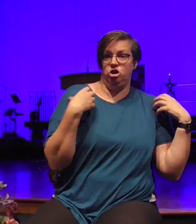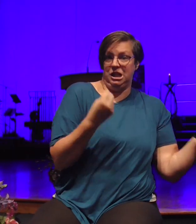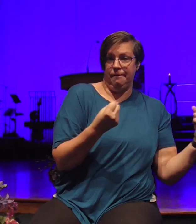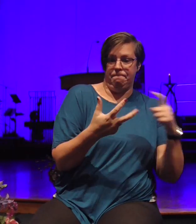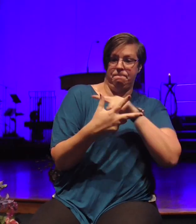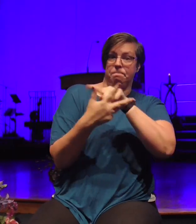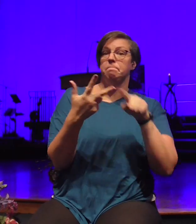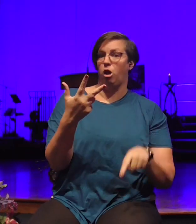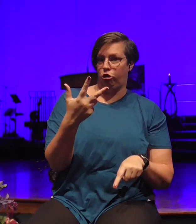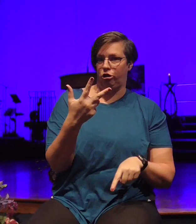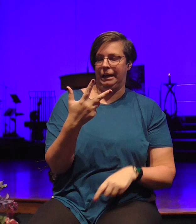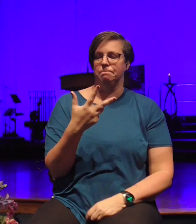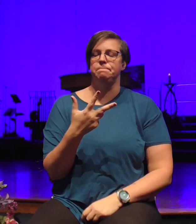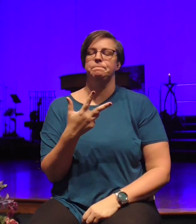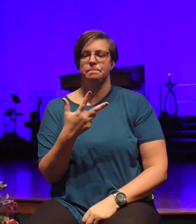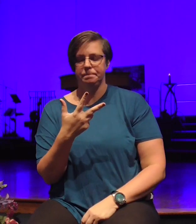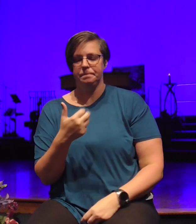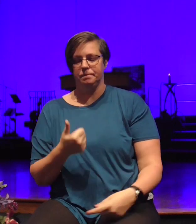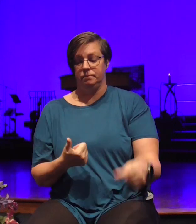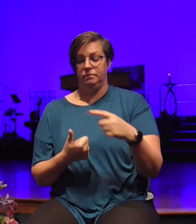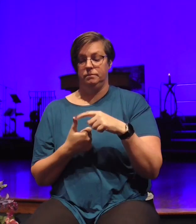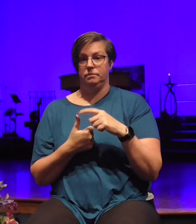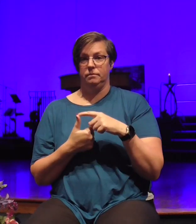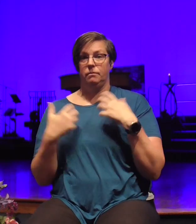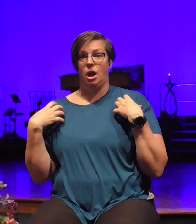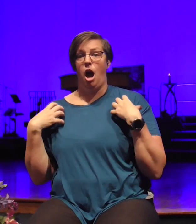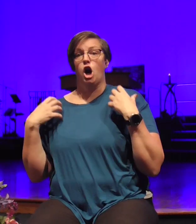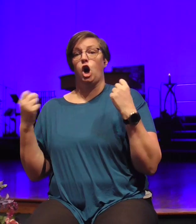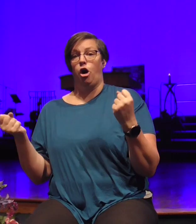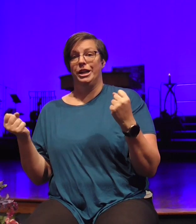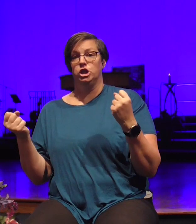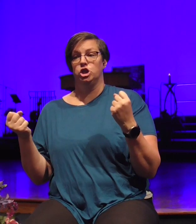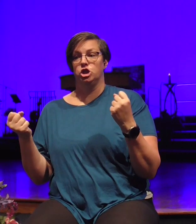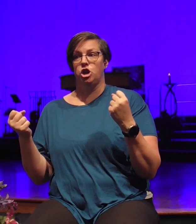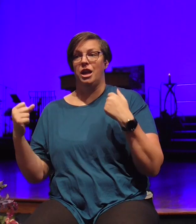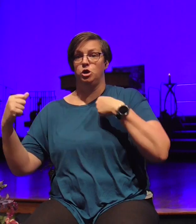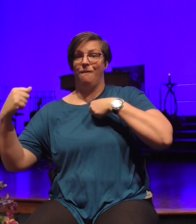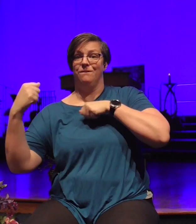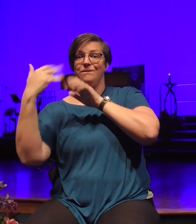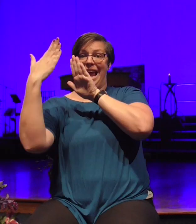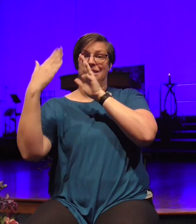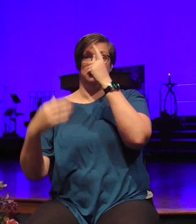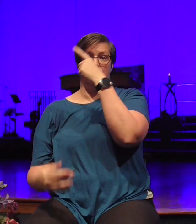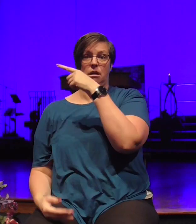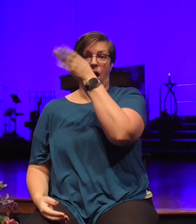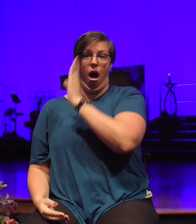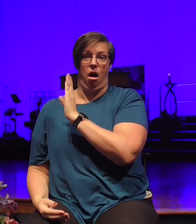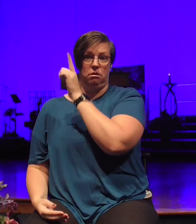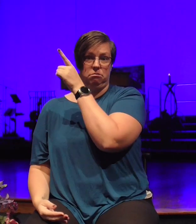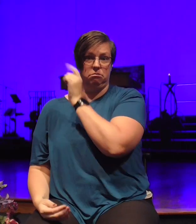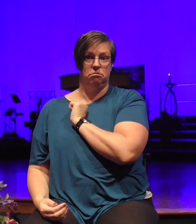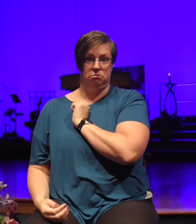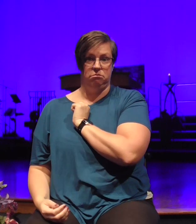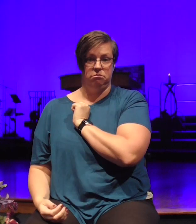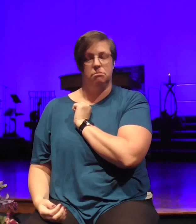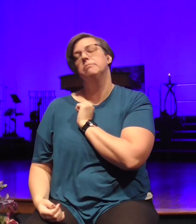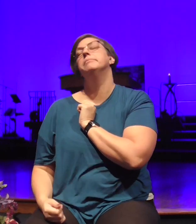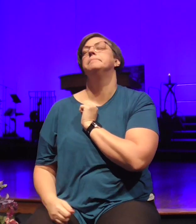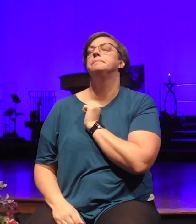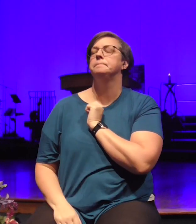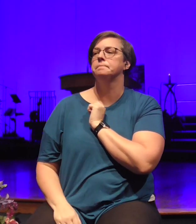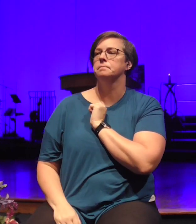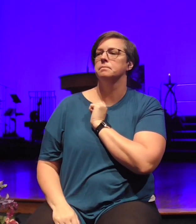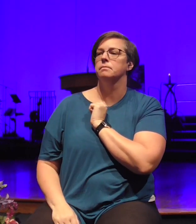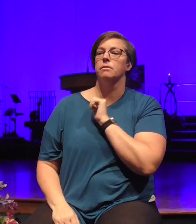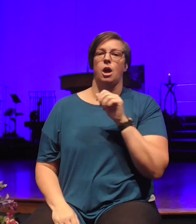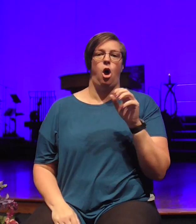as we're doing this. First of all, the courage to face our God. The courage to face our God.